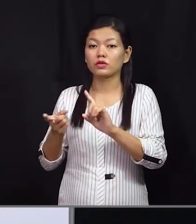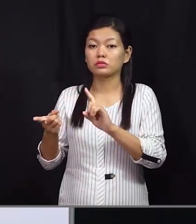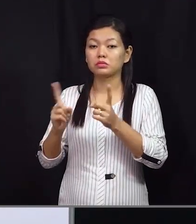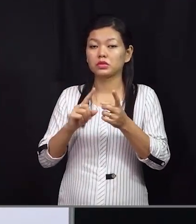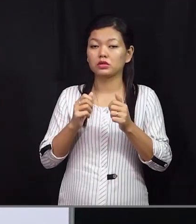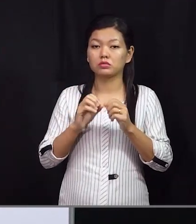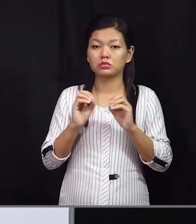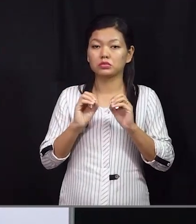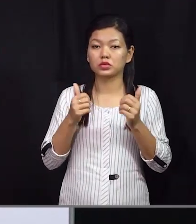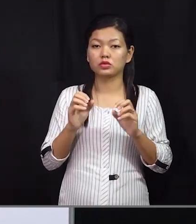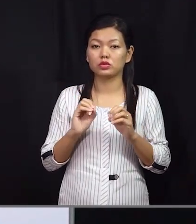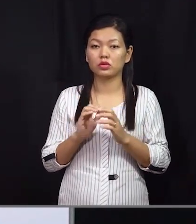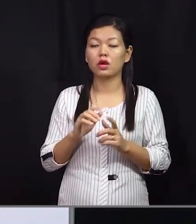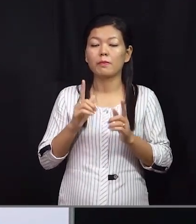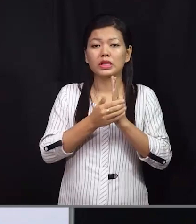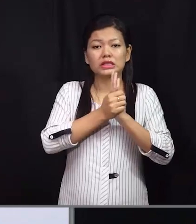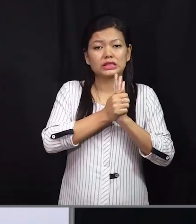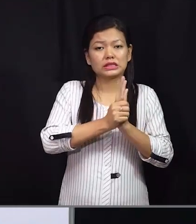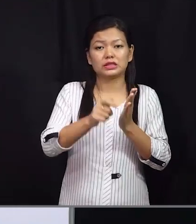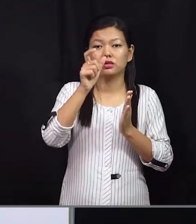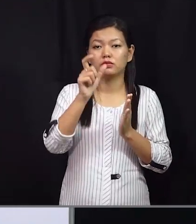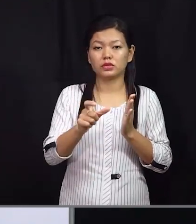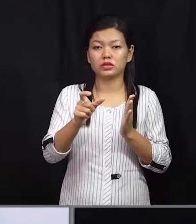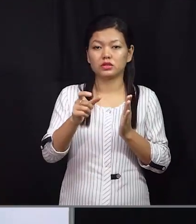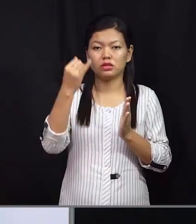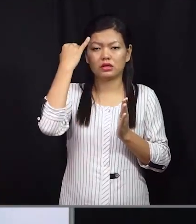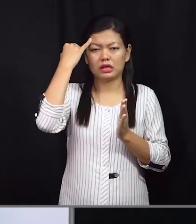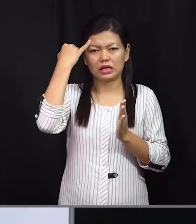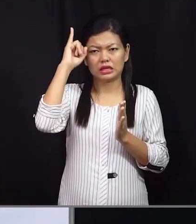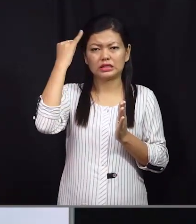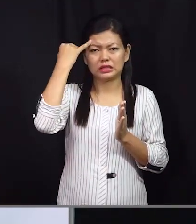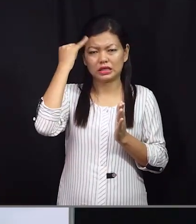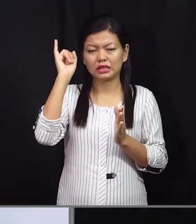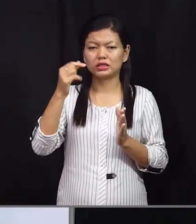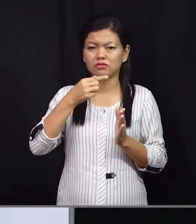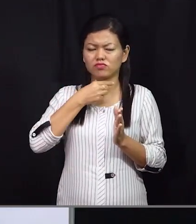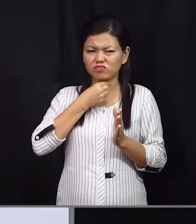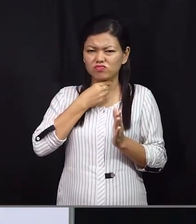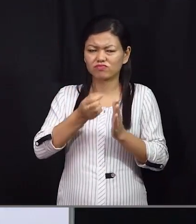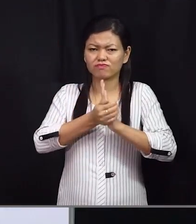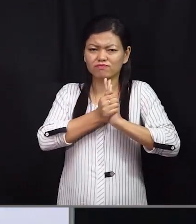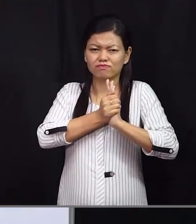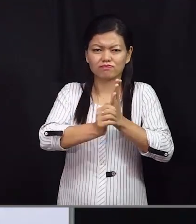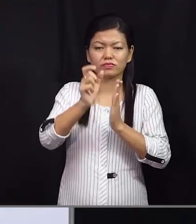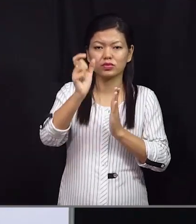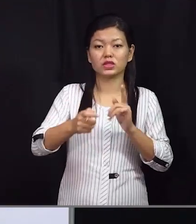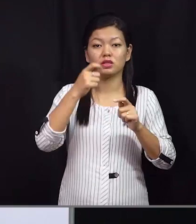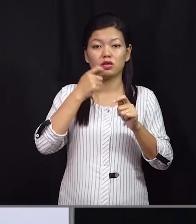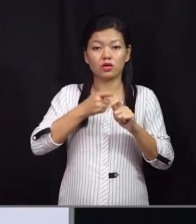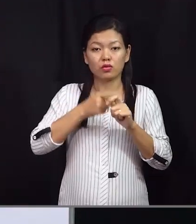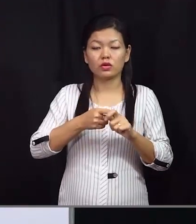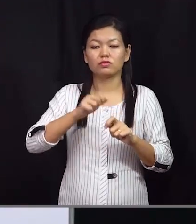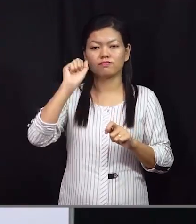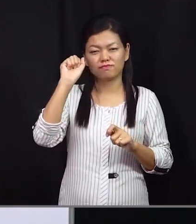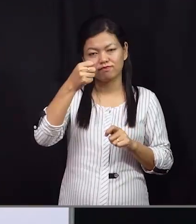computer operator, isn't that? So you will obviously search a person, a candidate who has a computer knowledge.